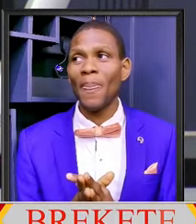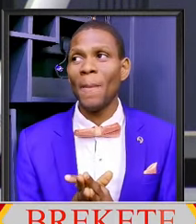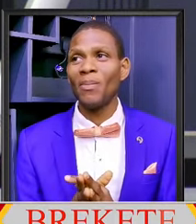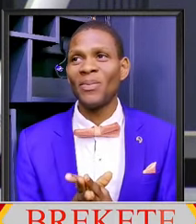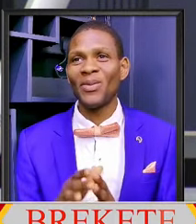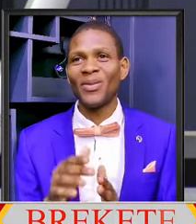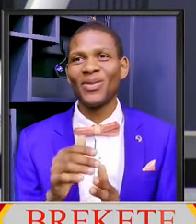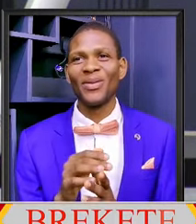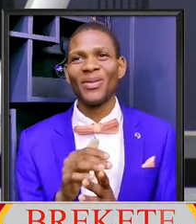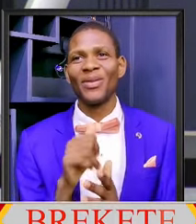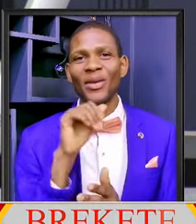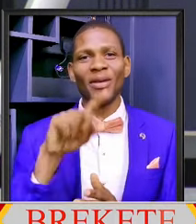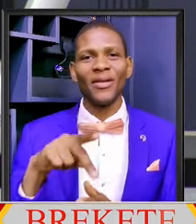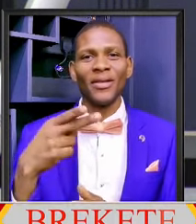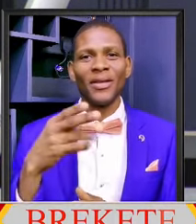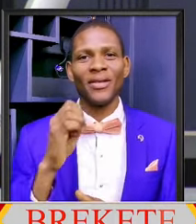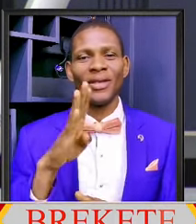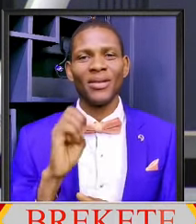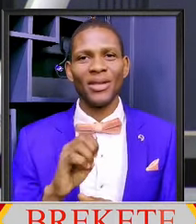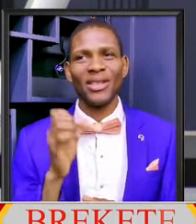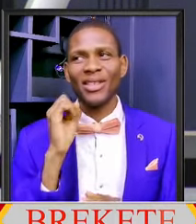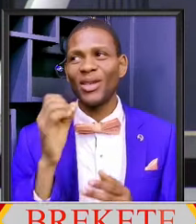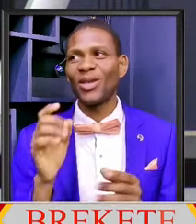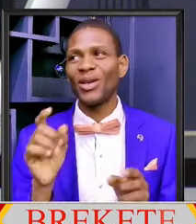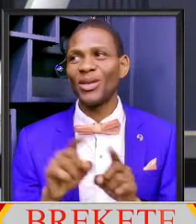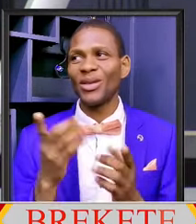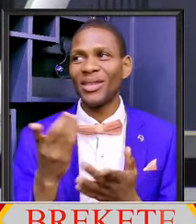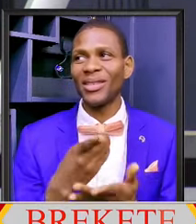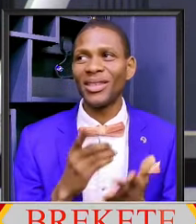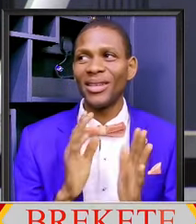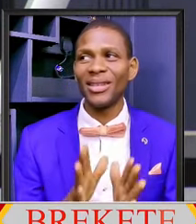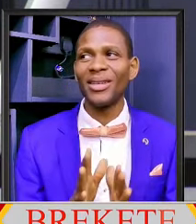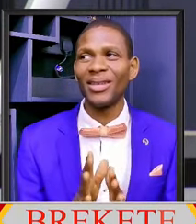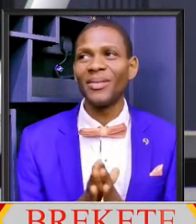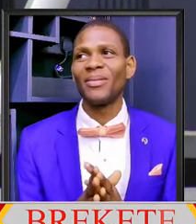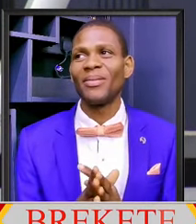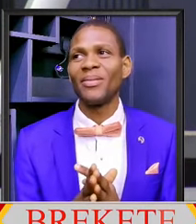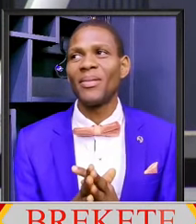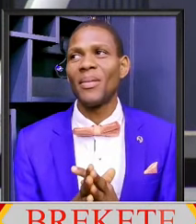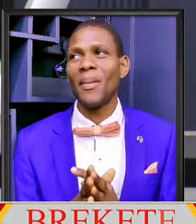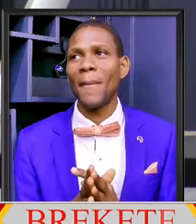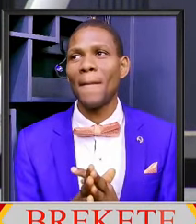No, not be Phoebe. Phoebe too na designer.